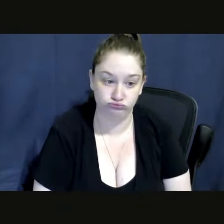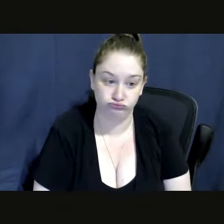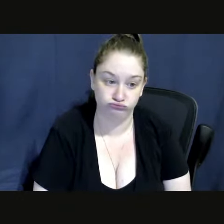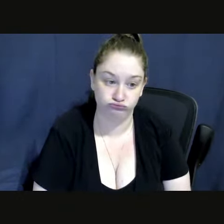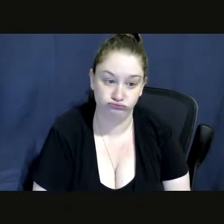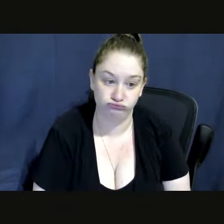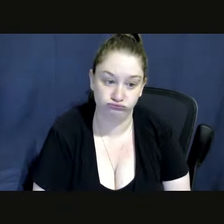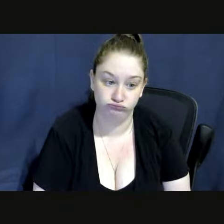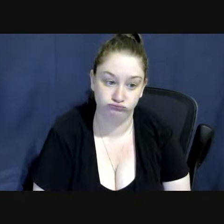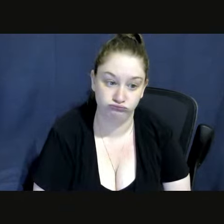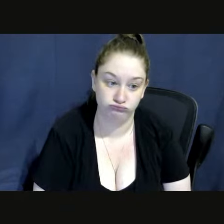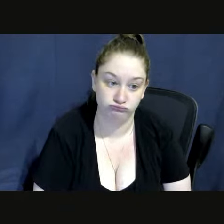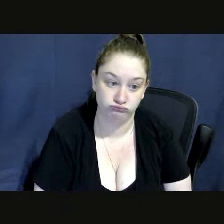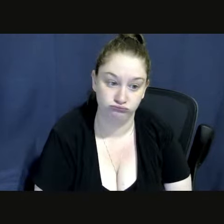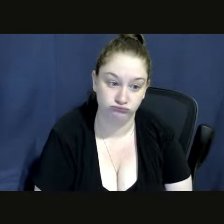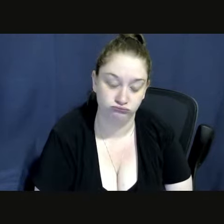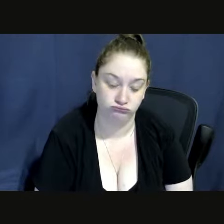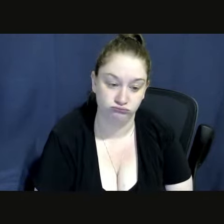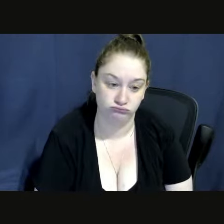imbalance.